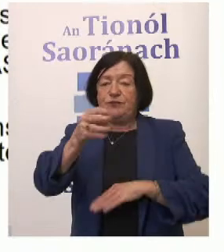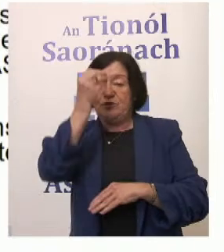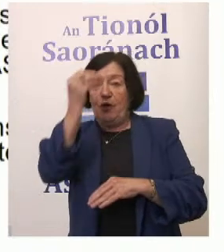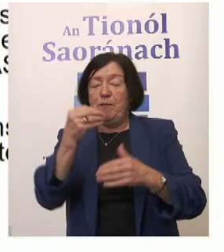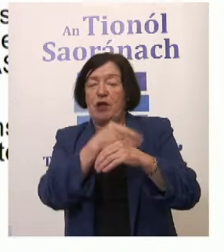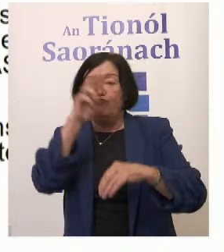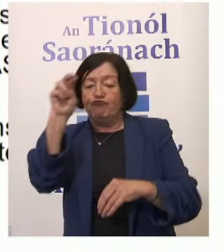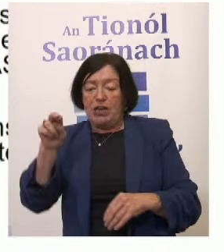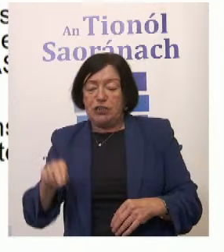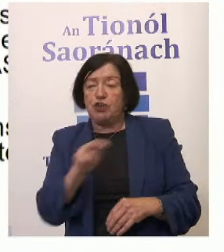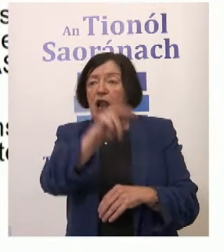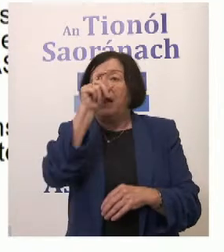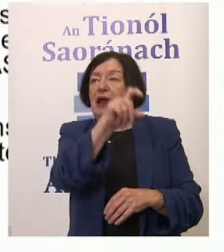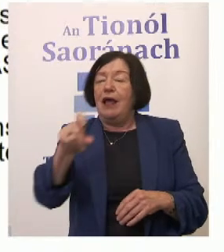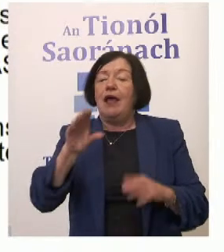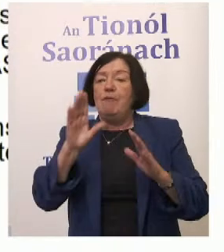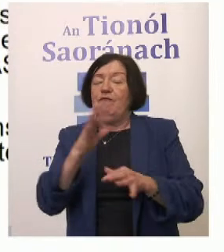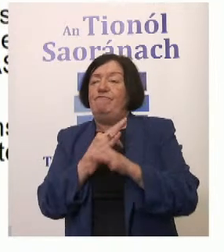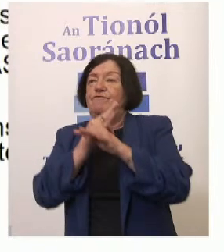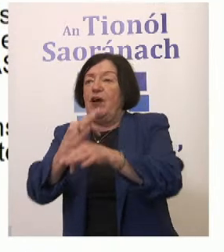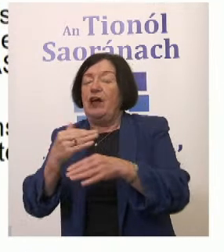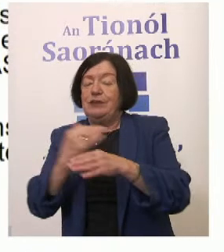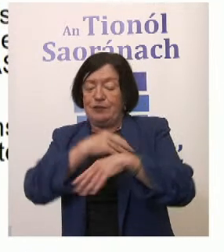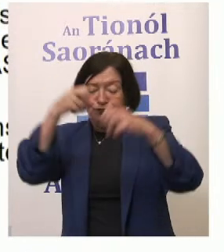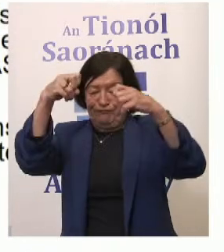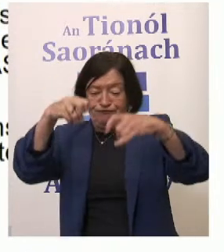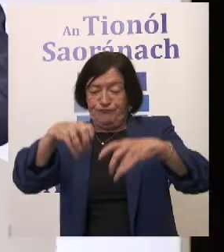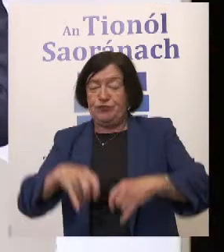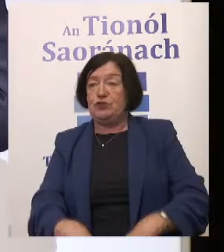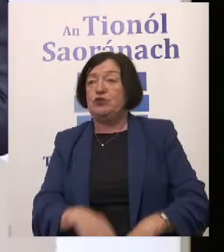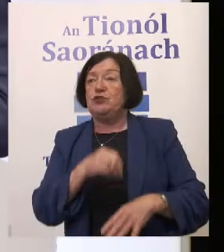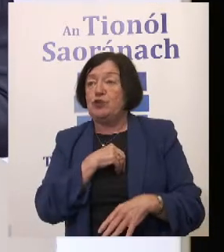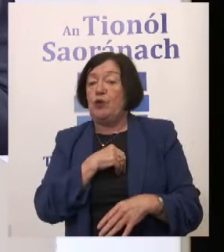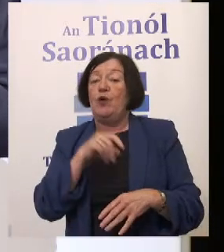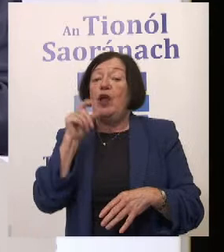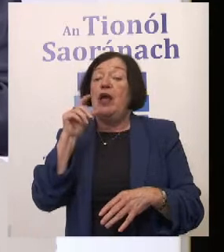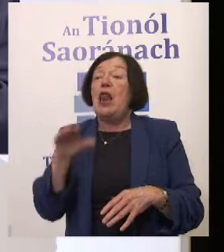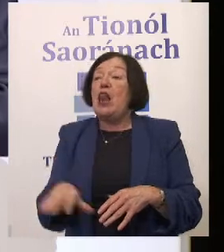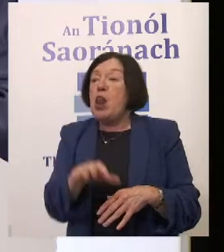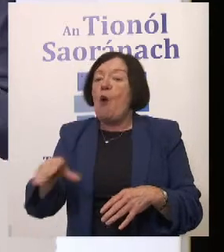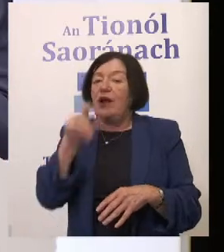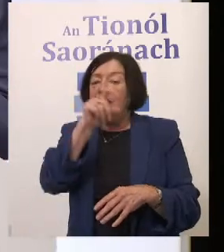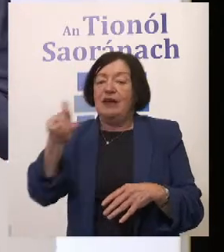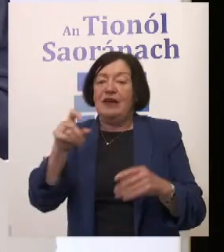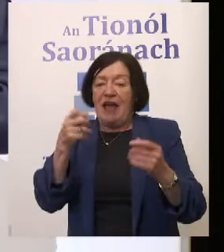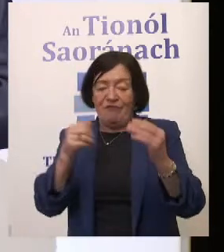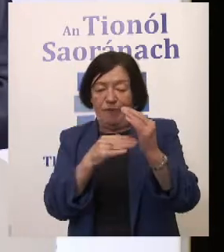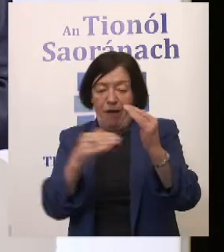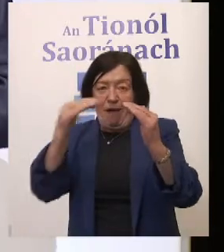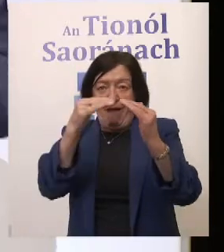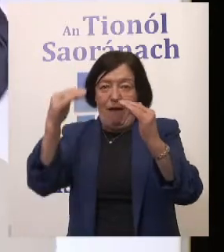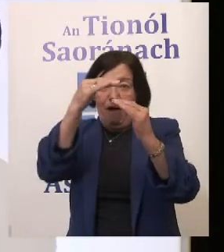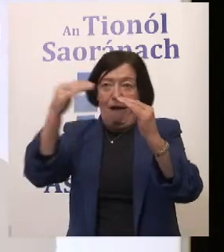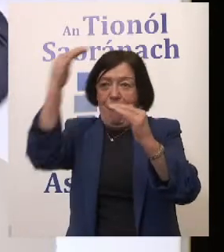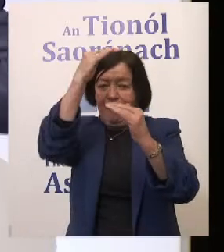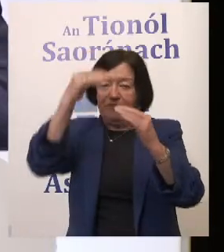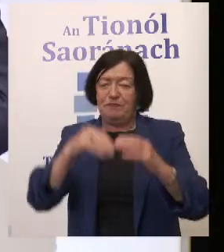regional authorities, that have to be obeyed down to local authorities. So there's a hierarchy all the way through.